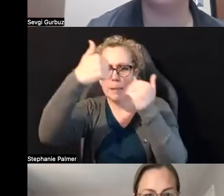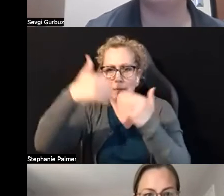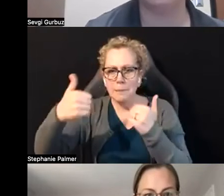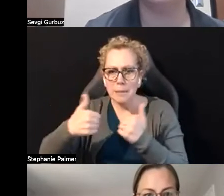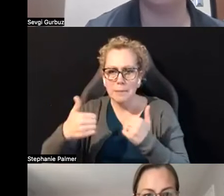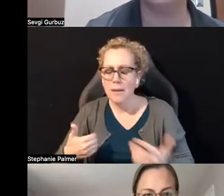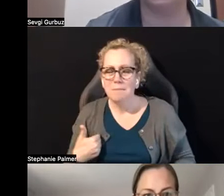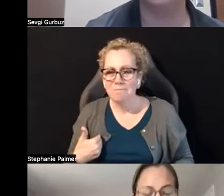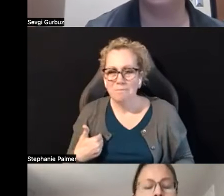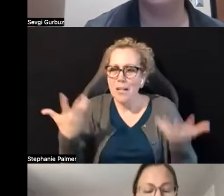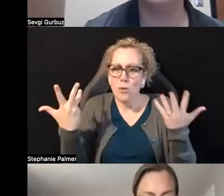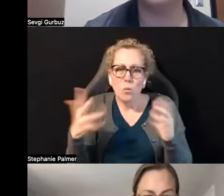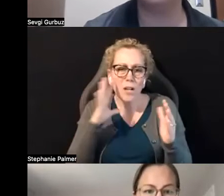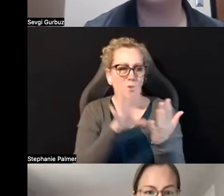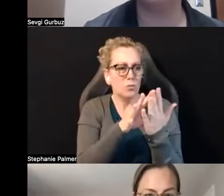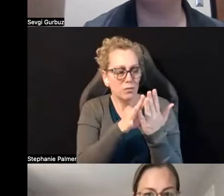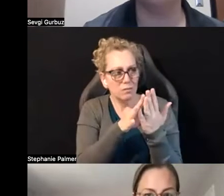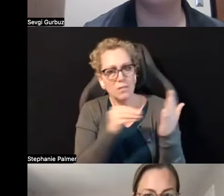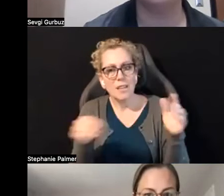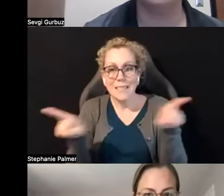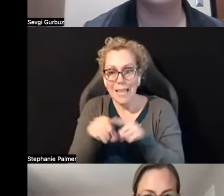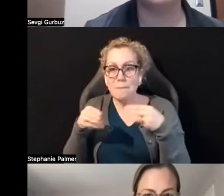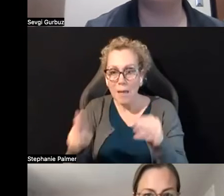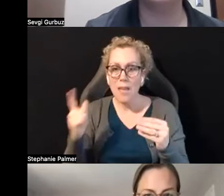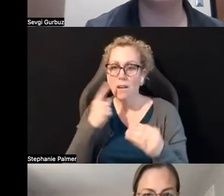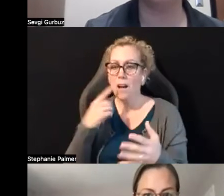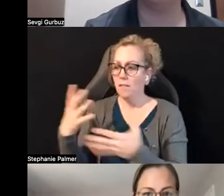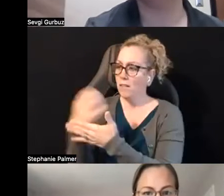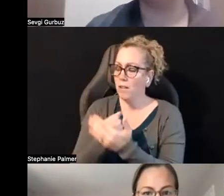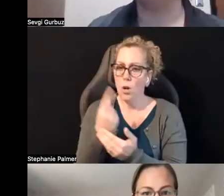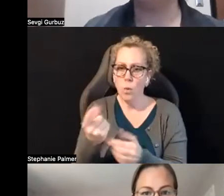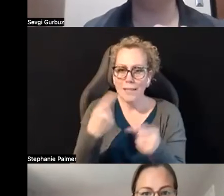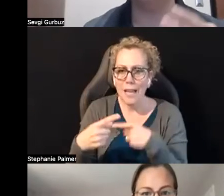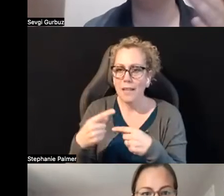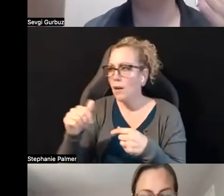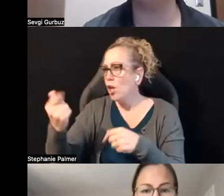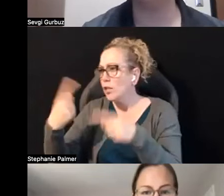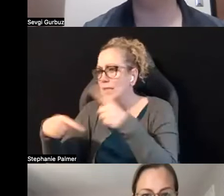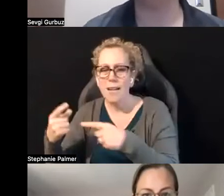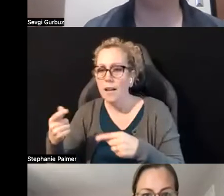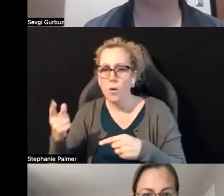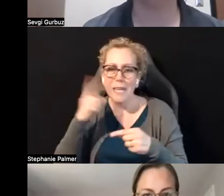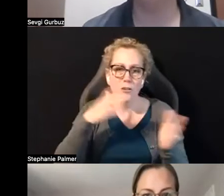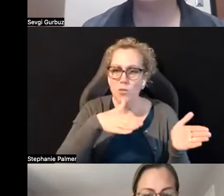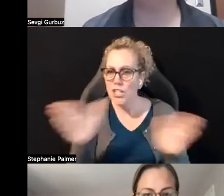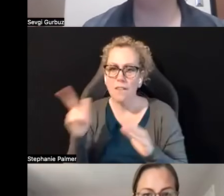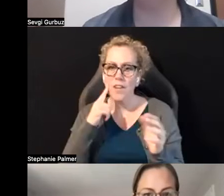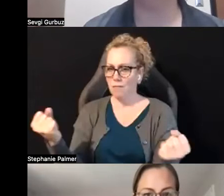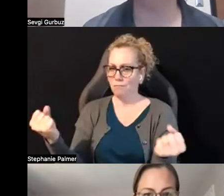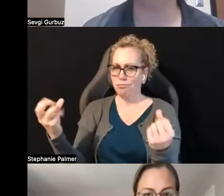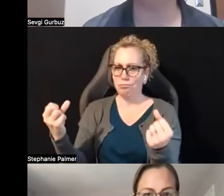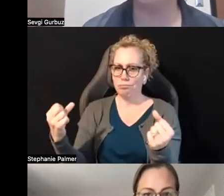same methodology that has been done before, that we just need to shift. We just need to change